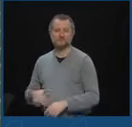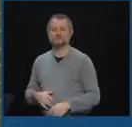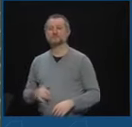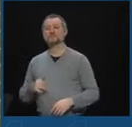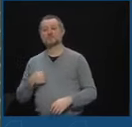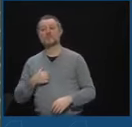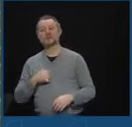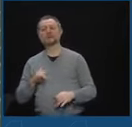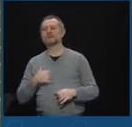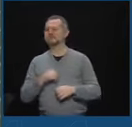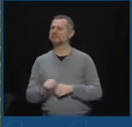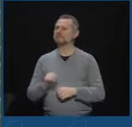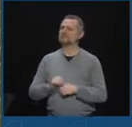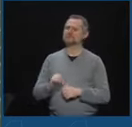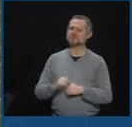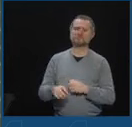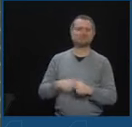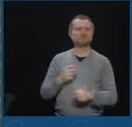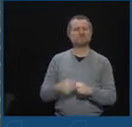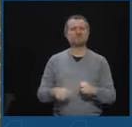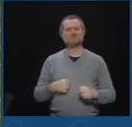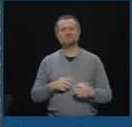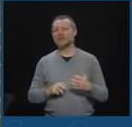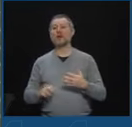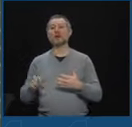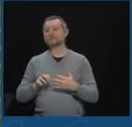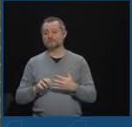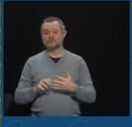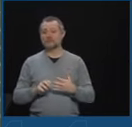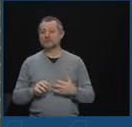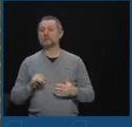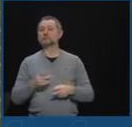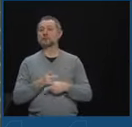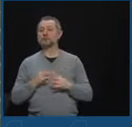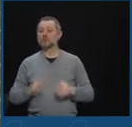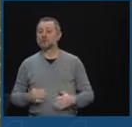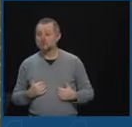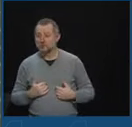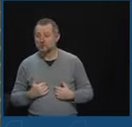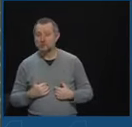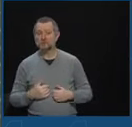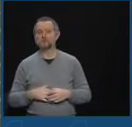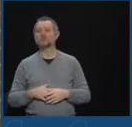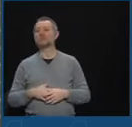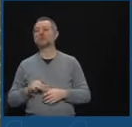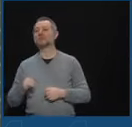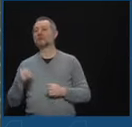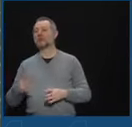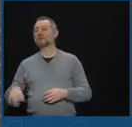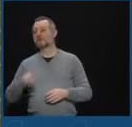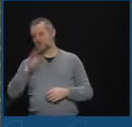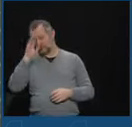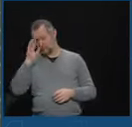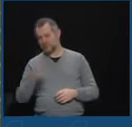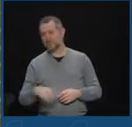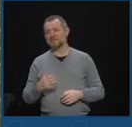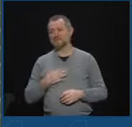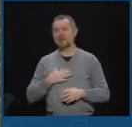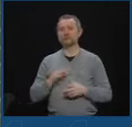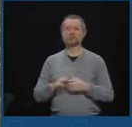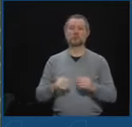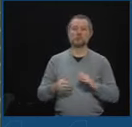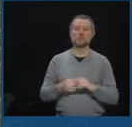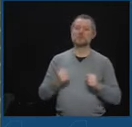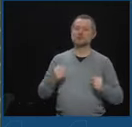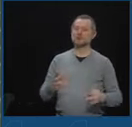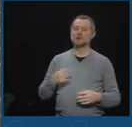able to become an outreach worker supervisor. But as many people know from my story that's been shared a lot of time,